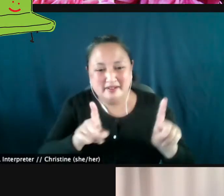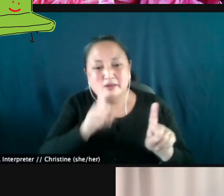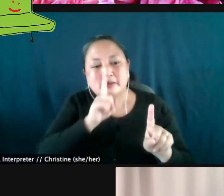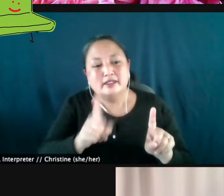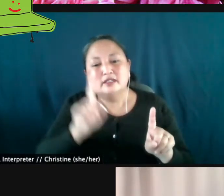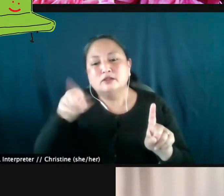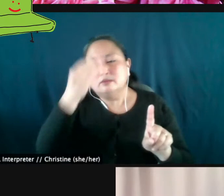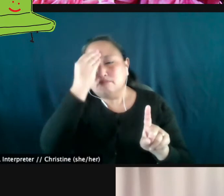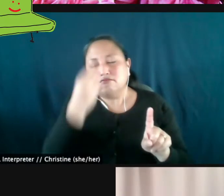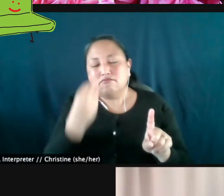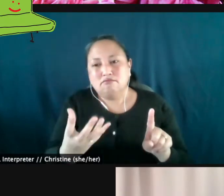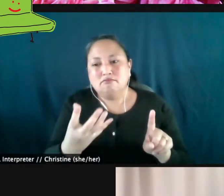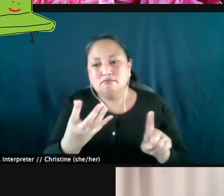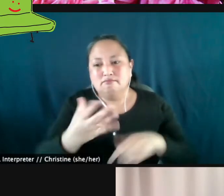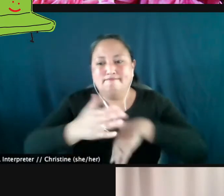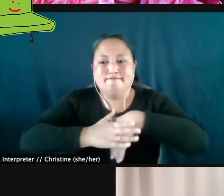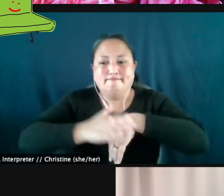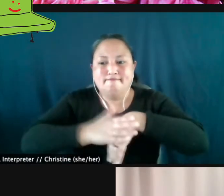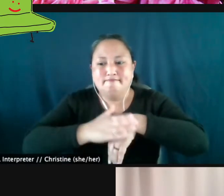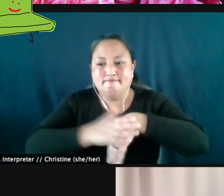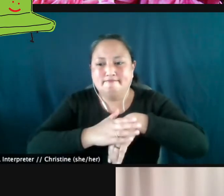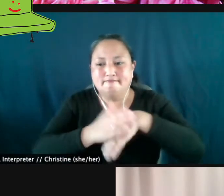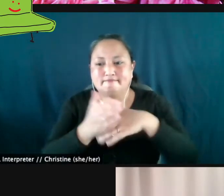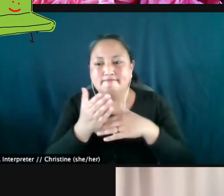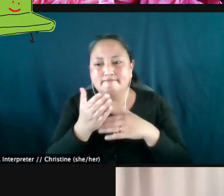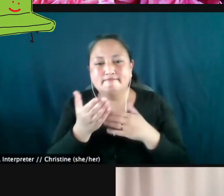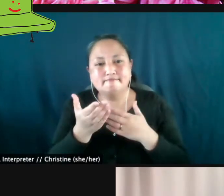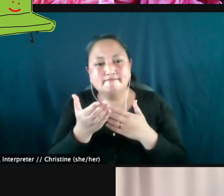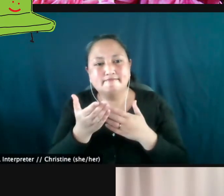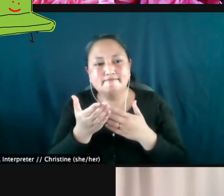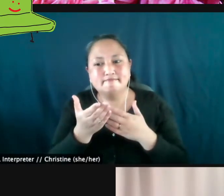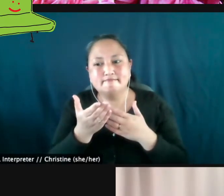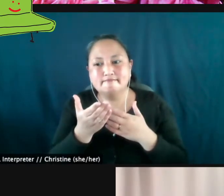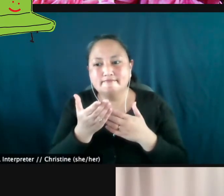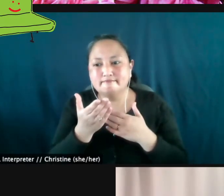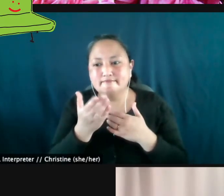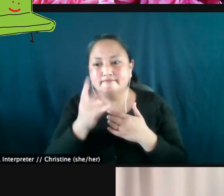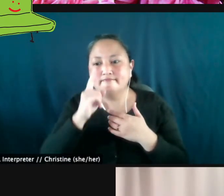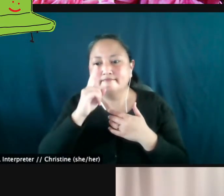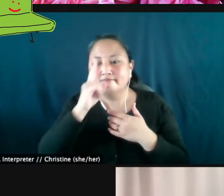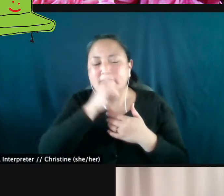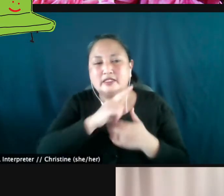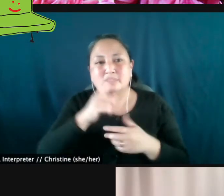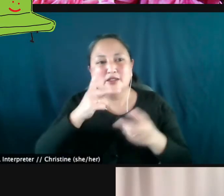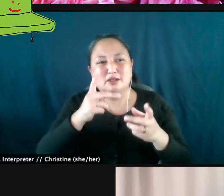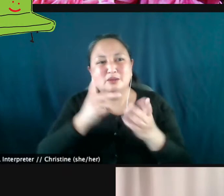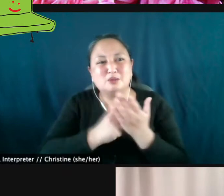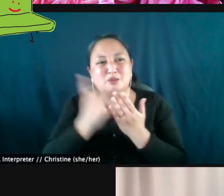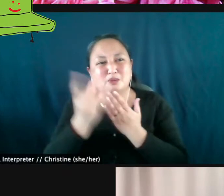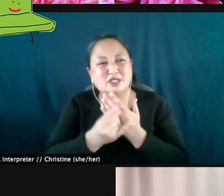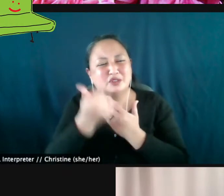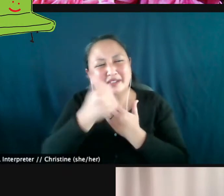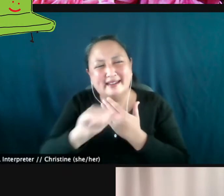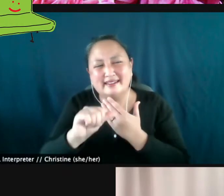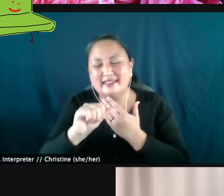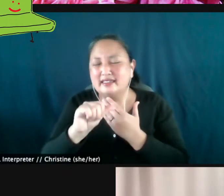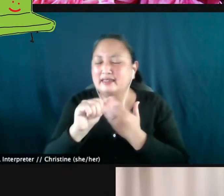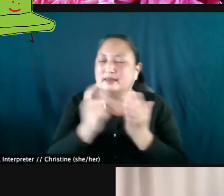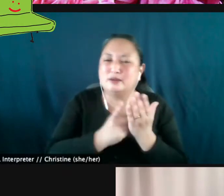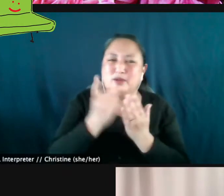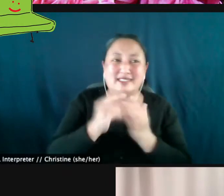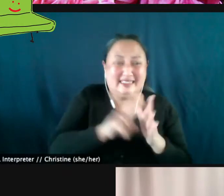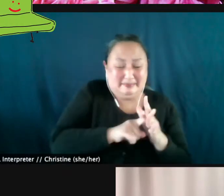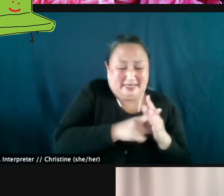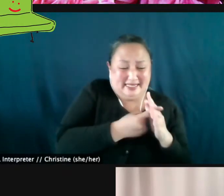say that there is something about a fictional project, or I guess really any artistic project in its early stages, where